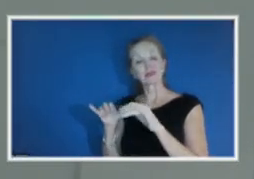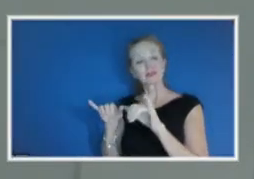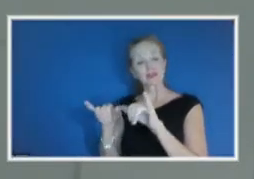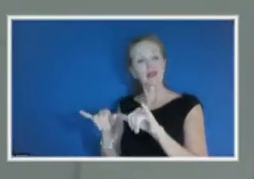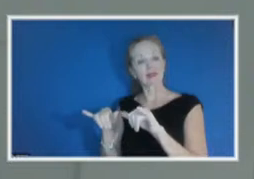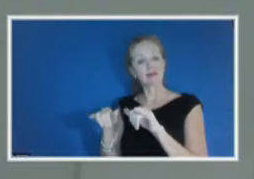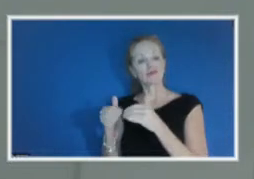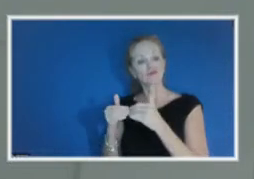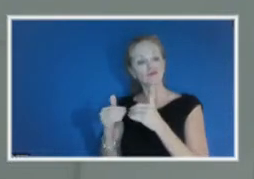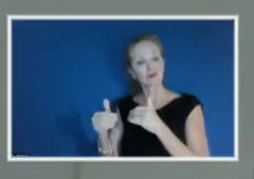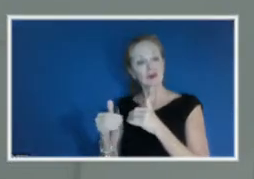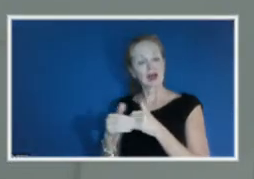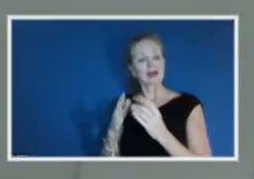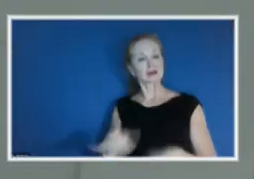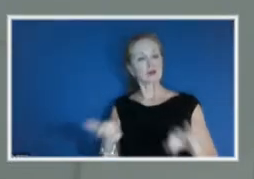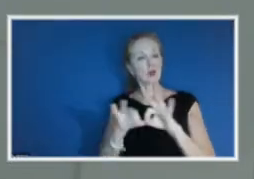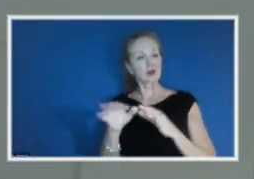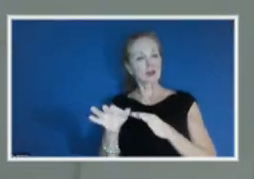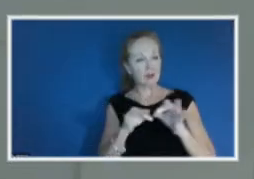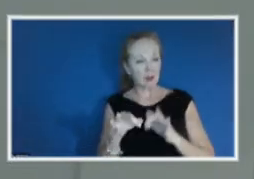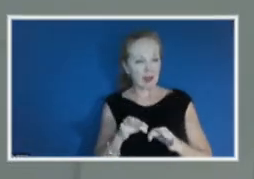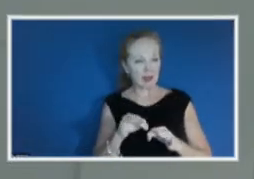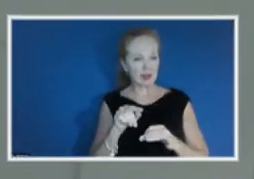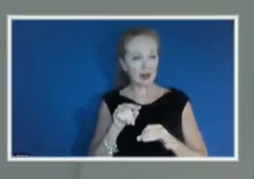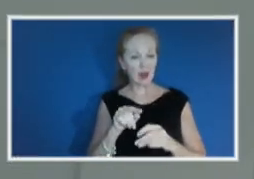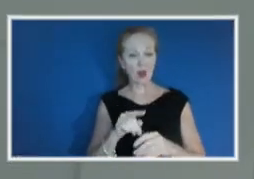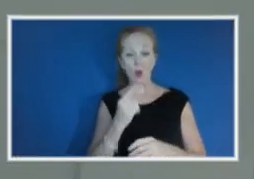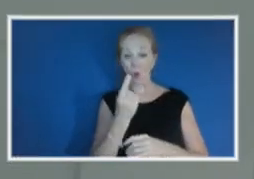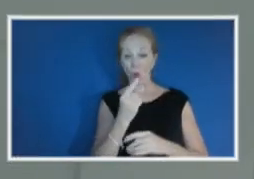to explain that there's one